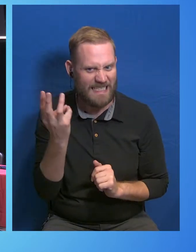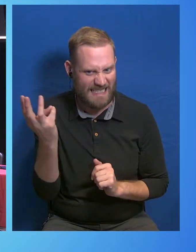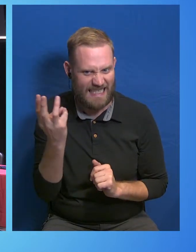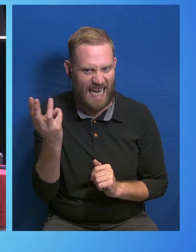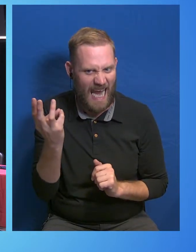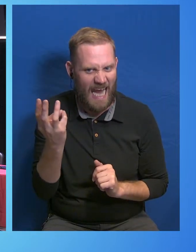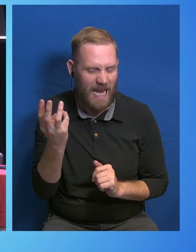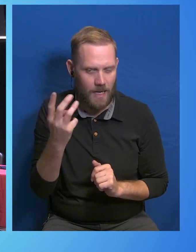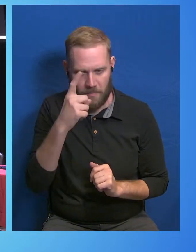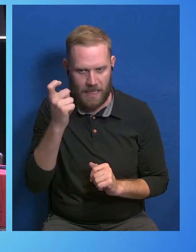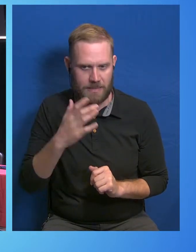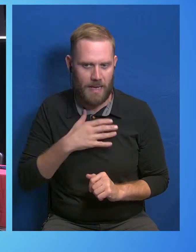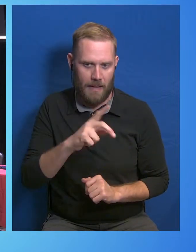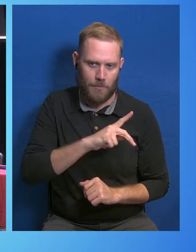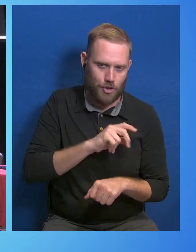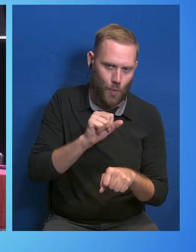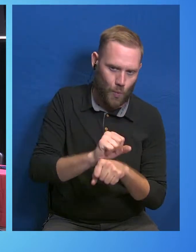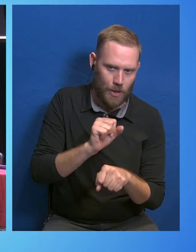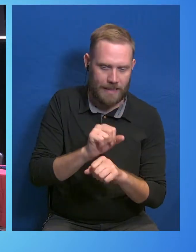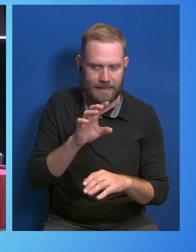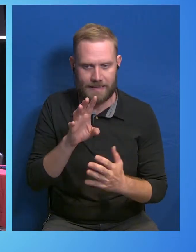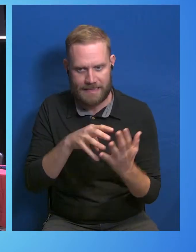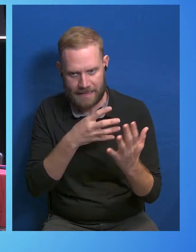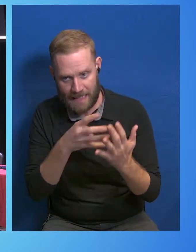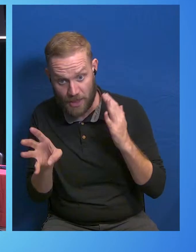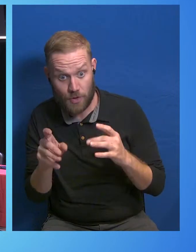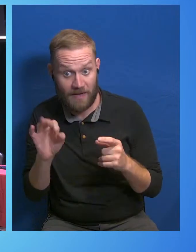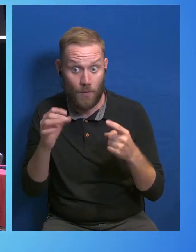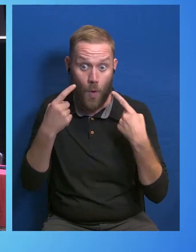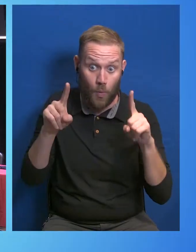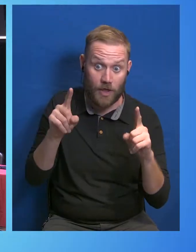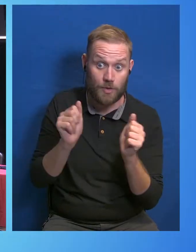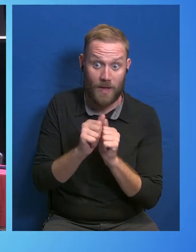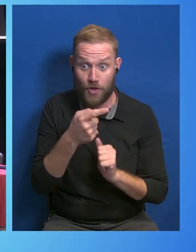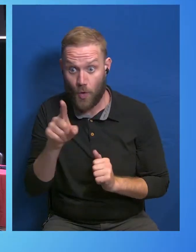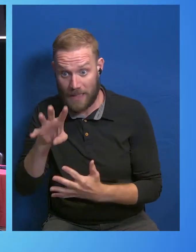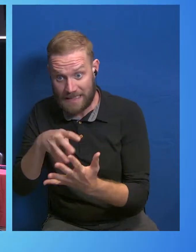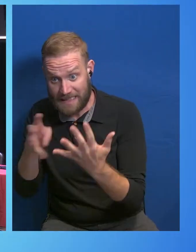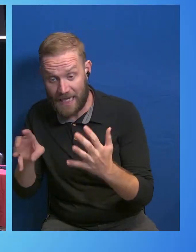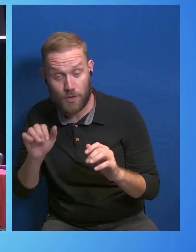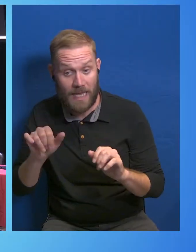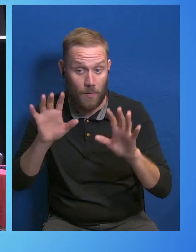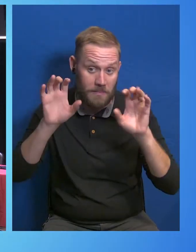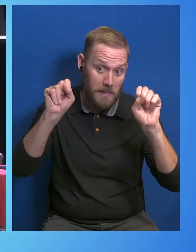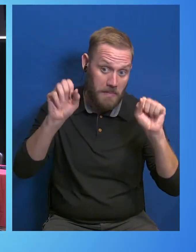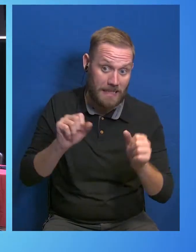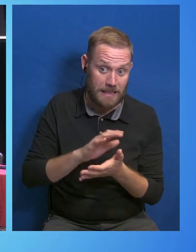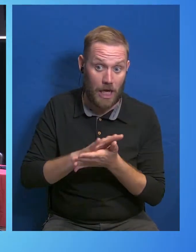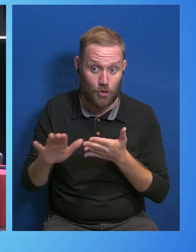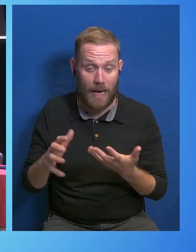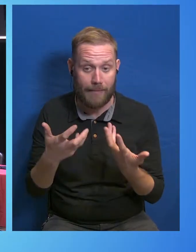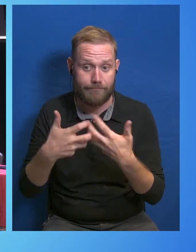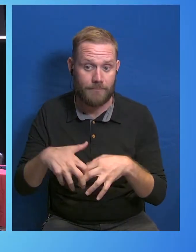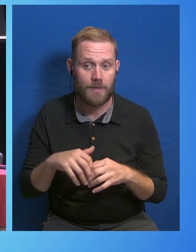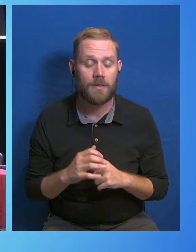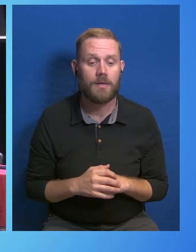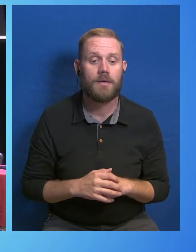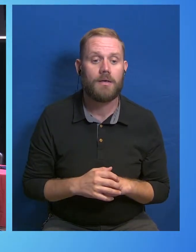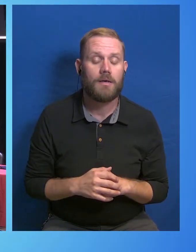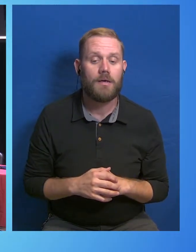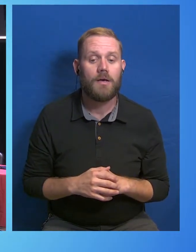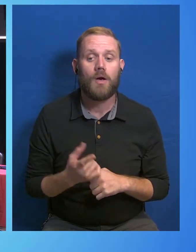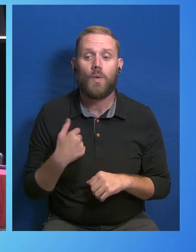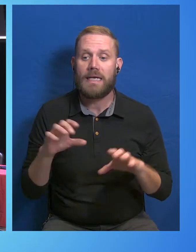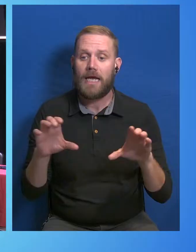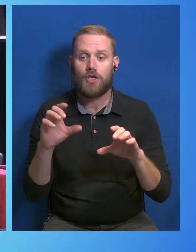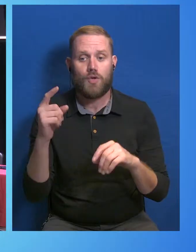my personal work schedule. And if that works with the board, that would be amazing and great. And we can